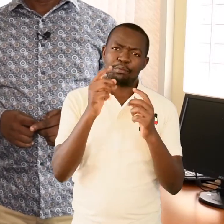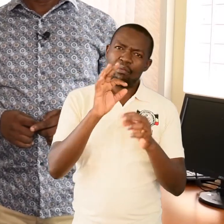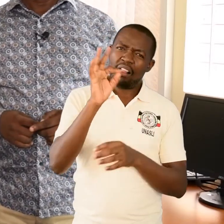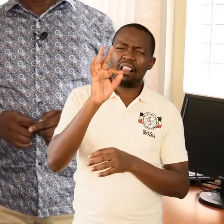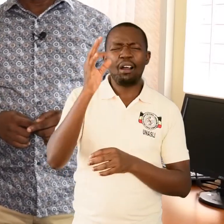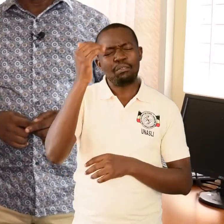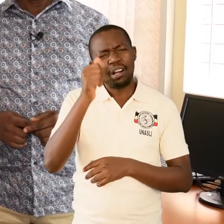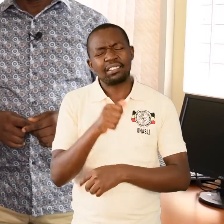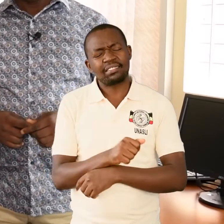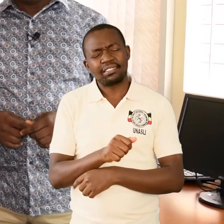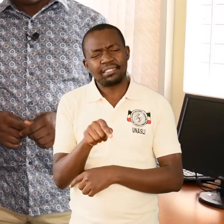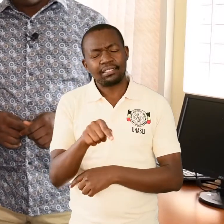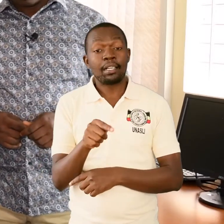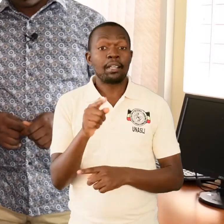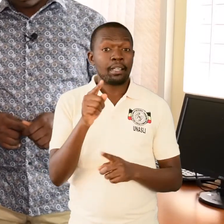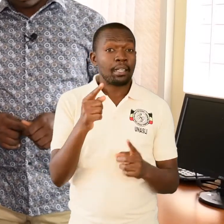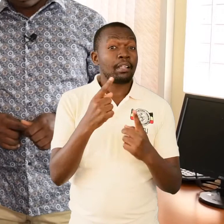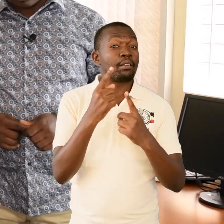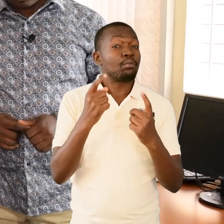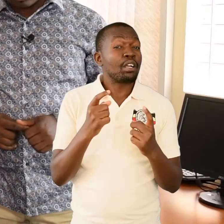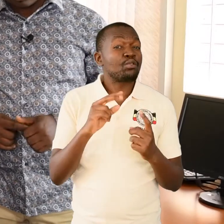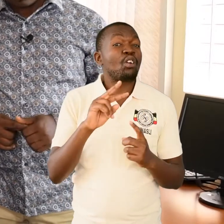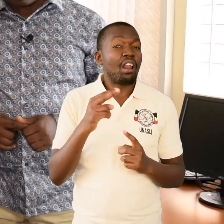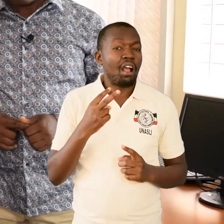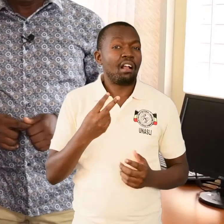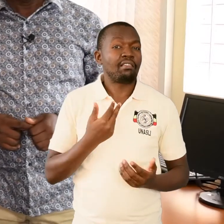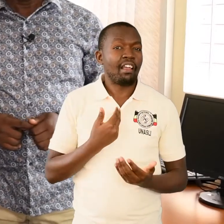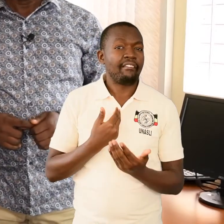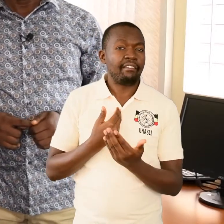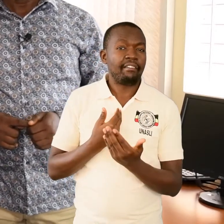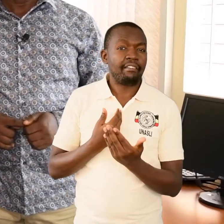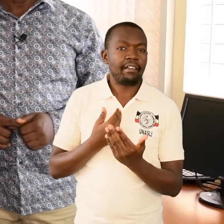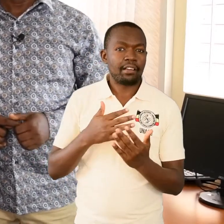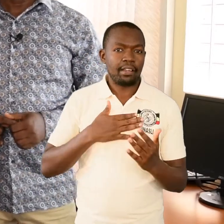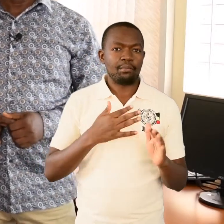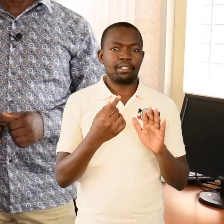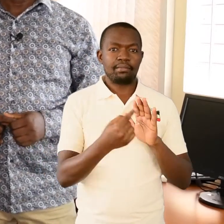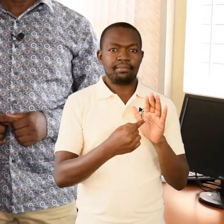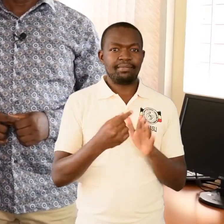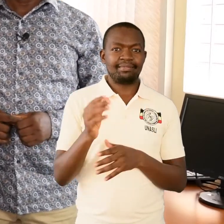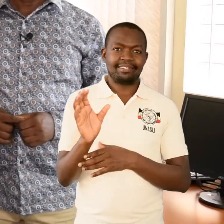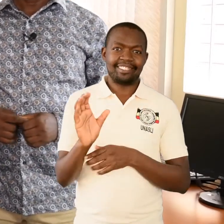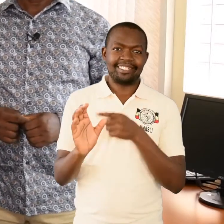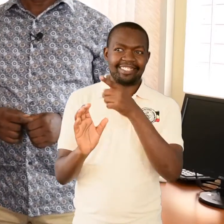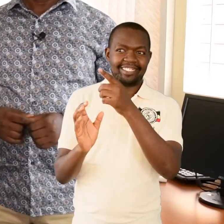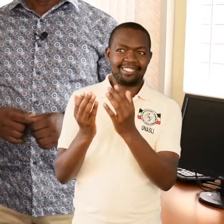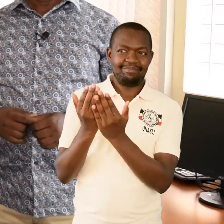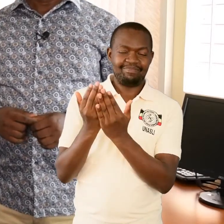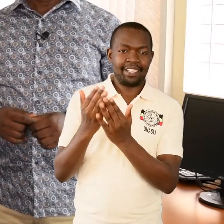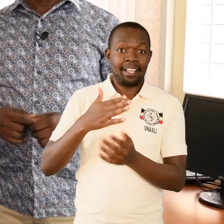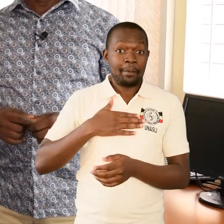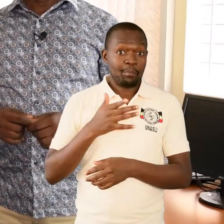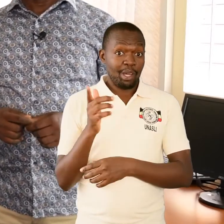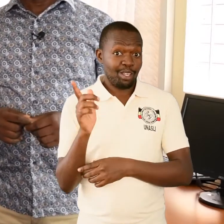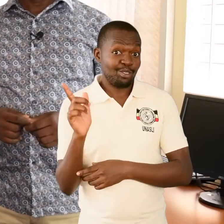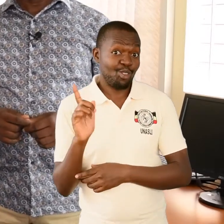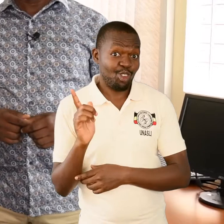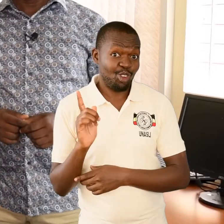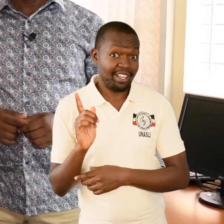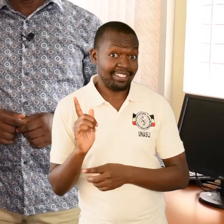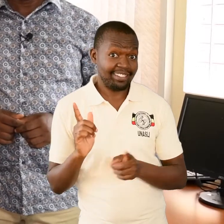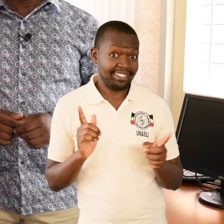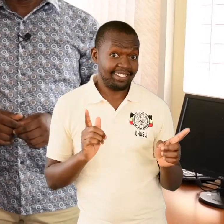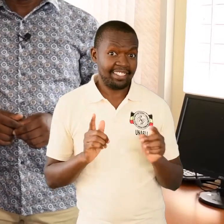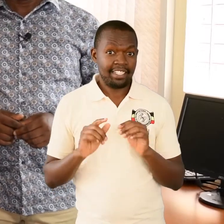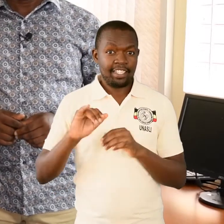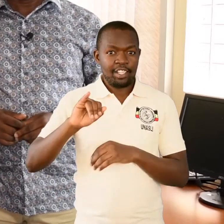question is being answered in a case study, which my colleague John is going to